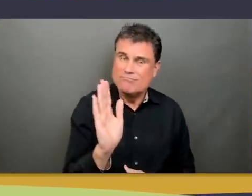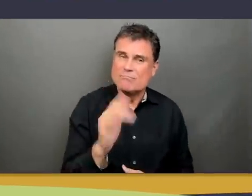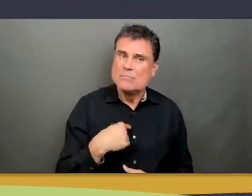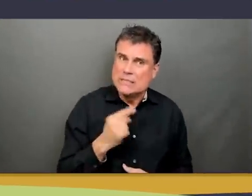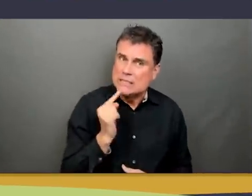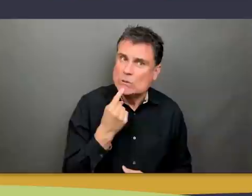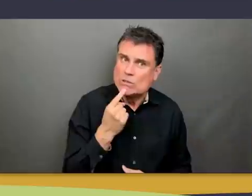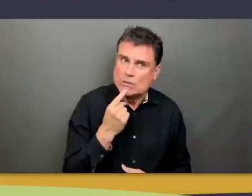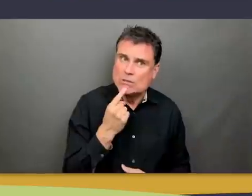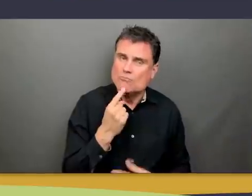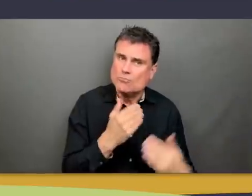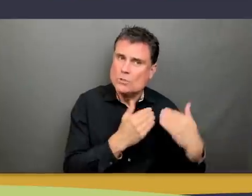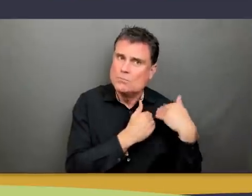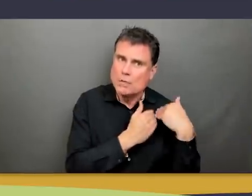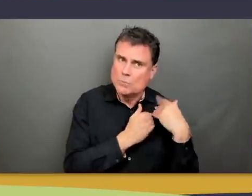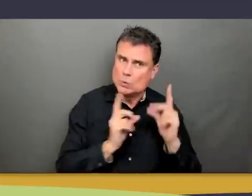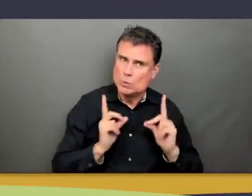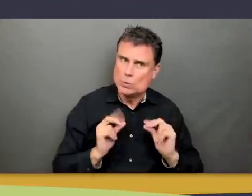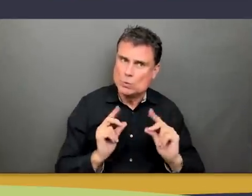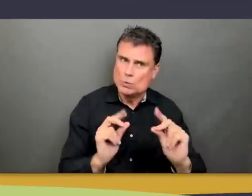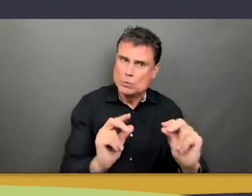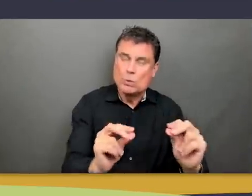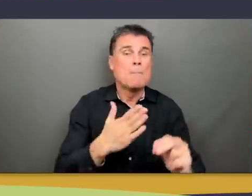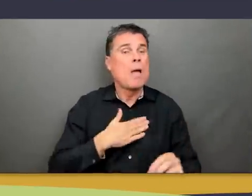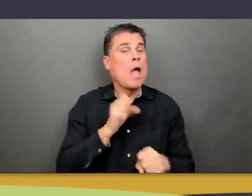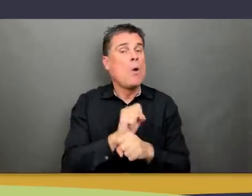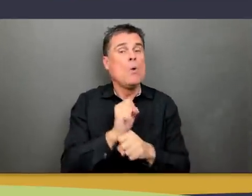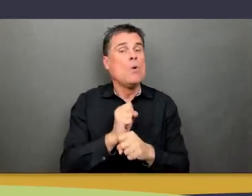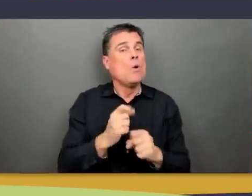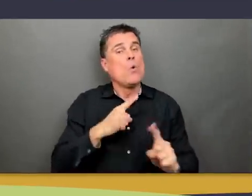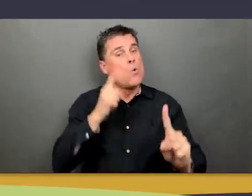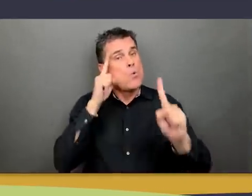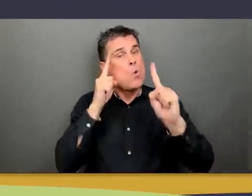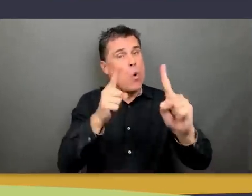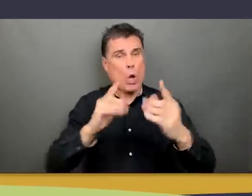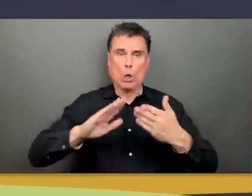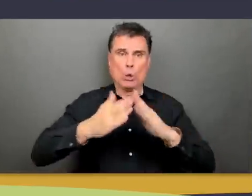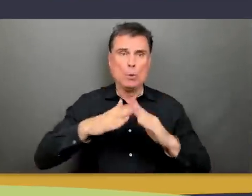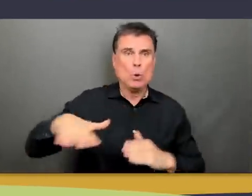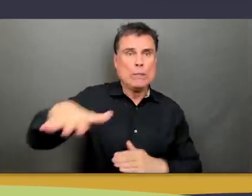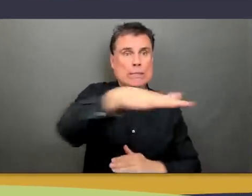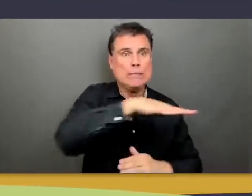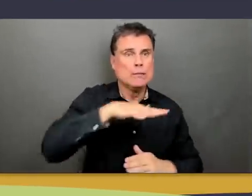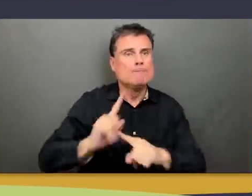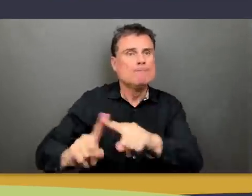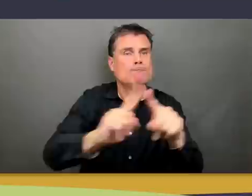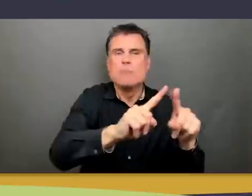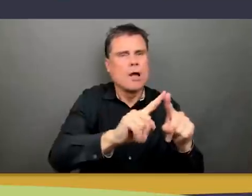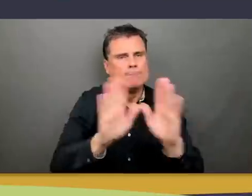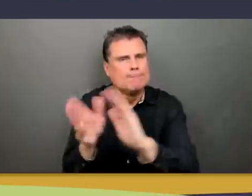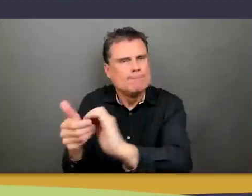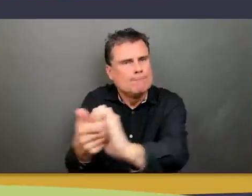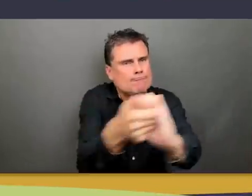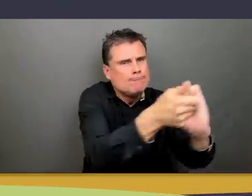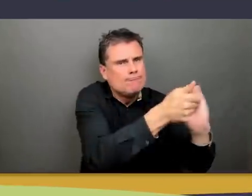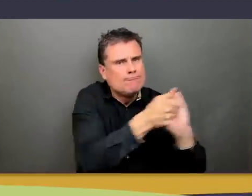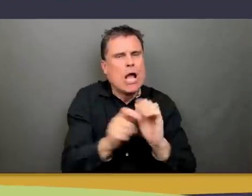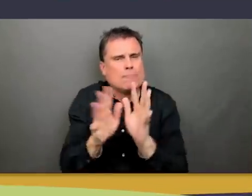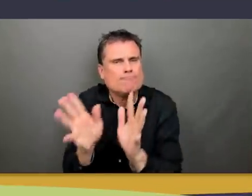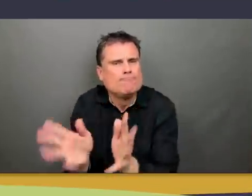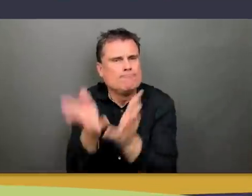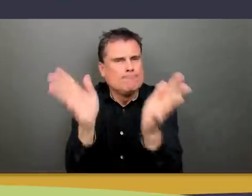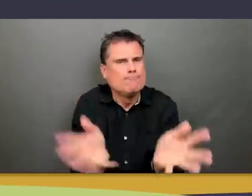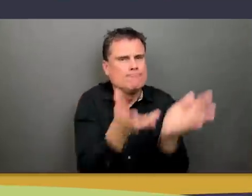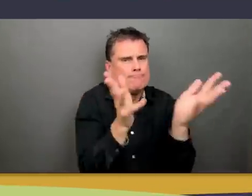community. That's what I'm most passionate about, and that's what I've tried to do over the better part of my life. I've built and